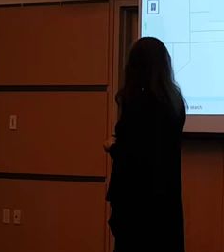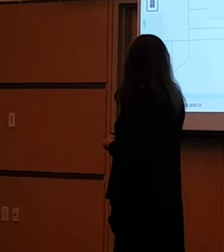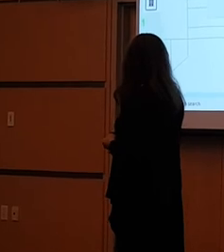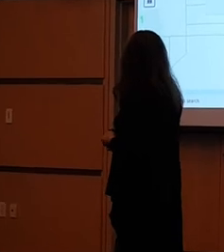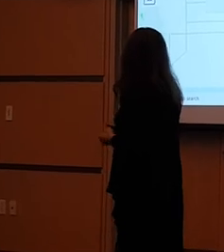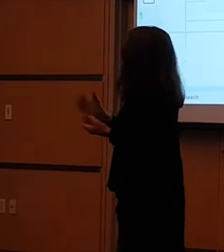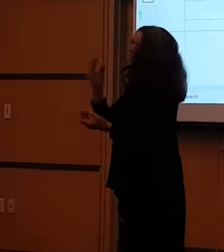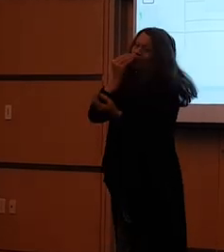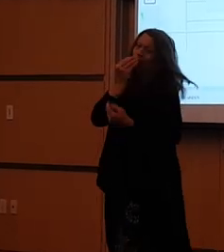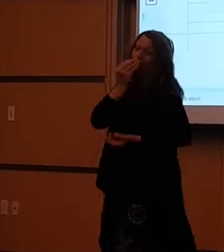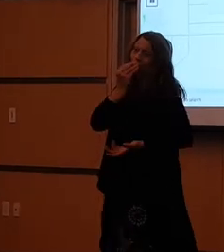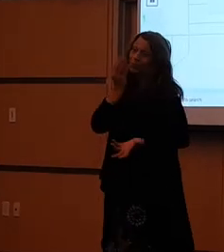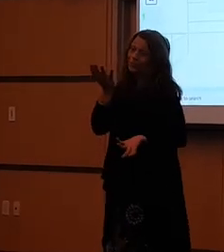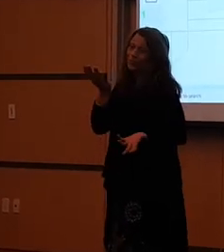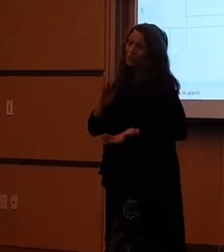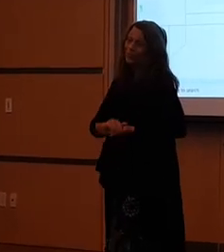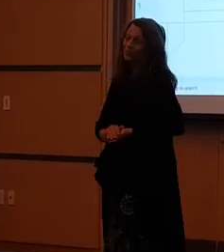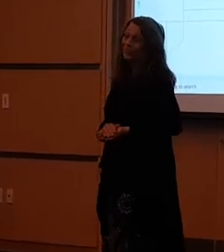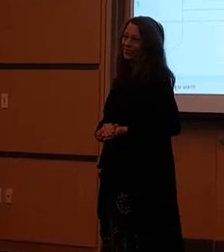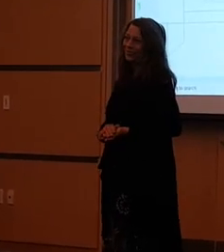and food.